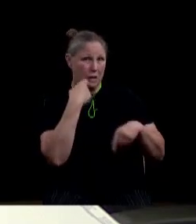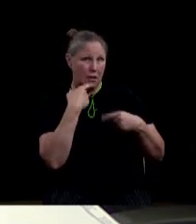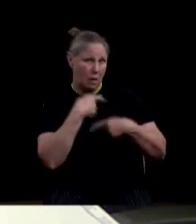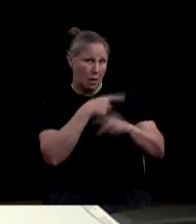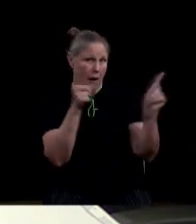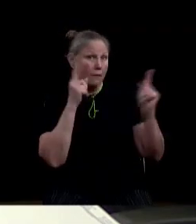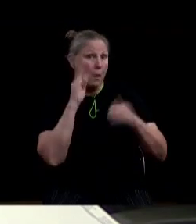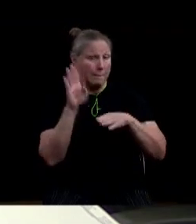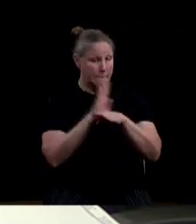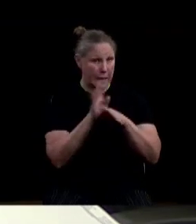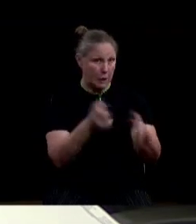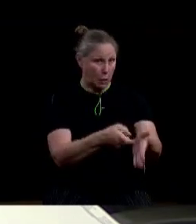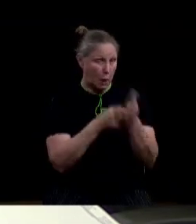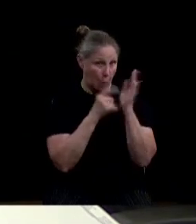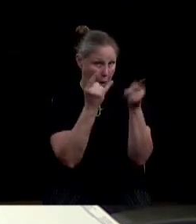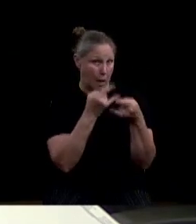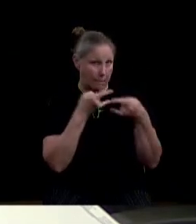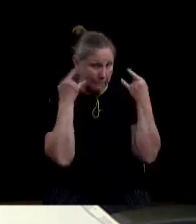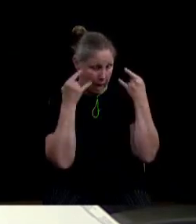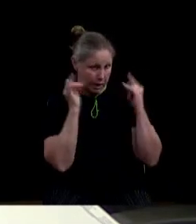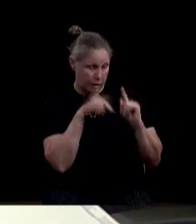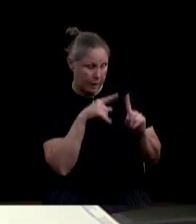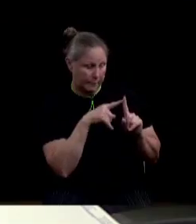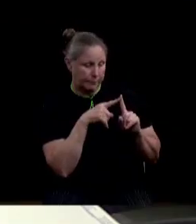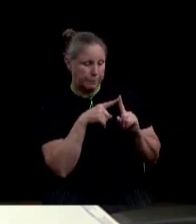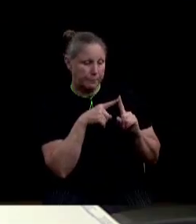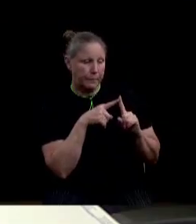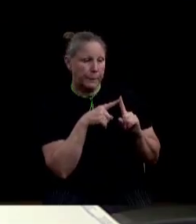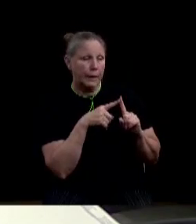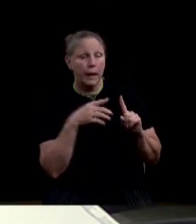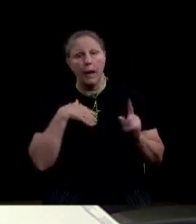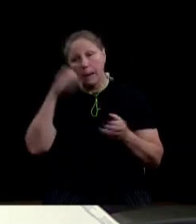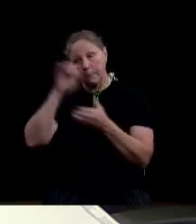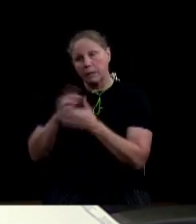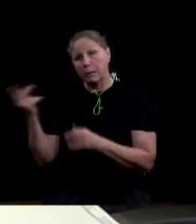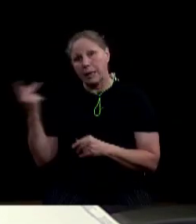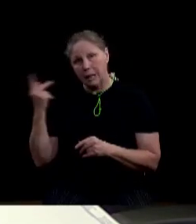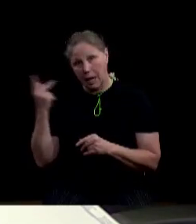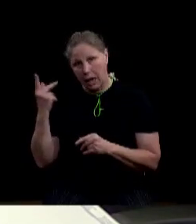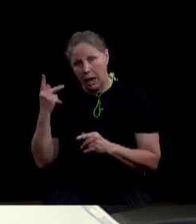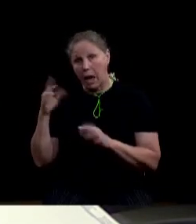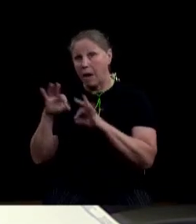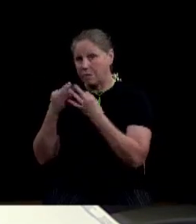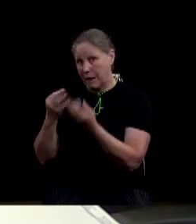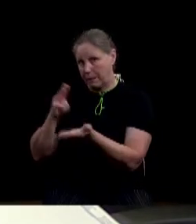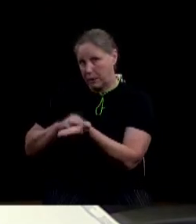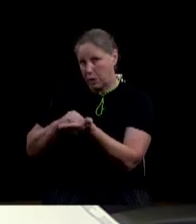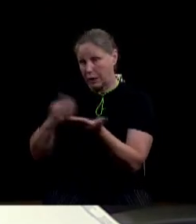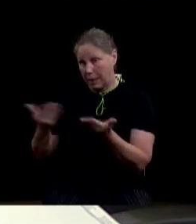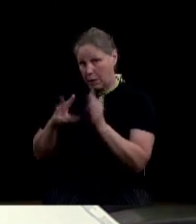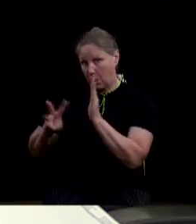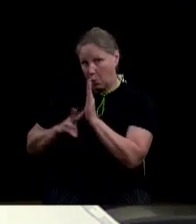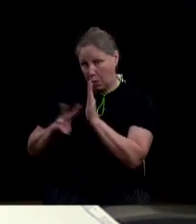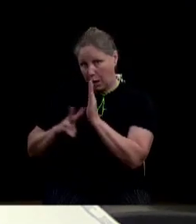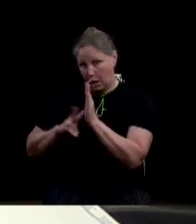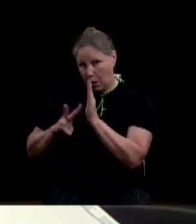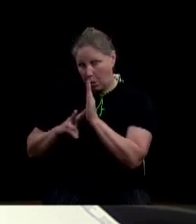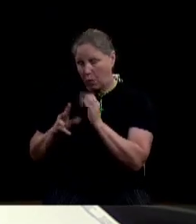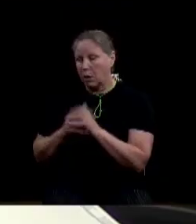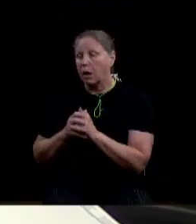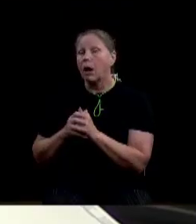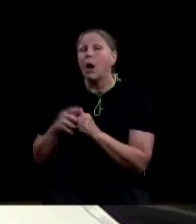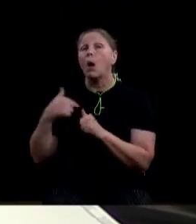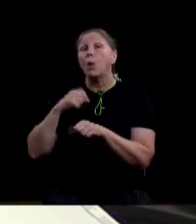masks. My husband and I are family physicians in Waco serving with Family Health Center, and we fully support the